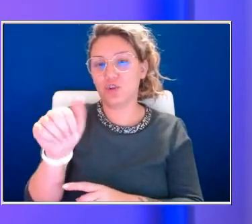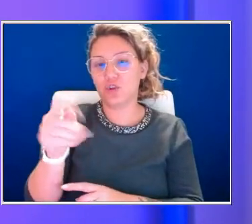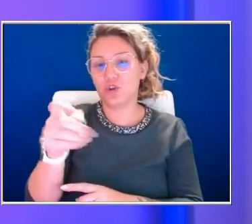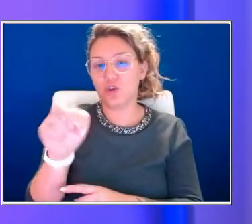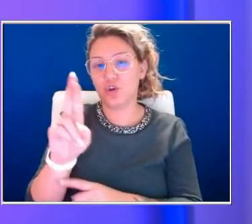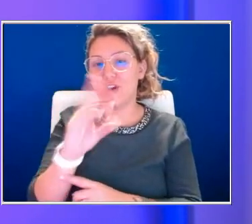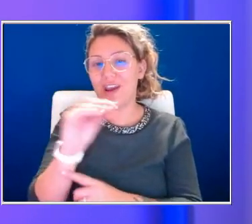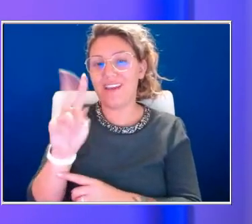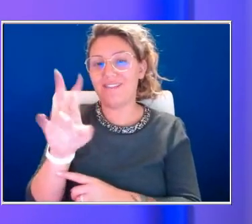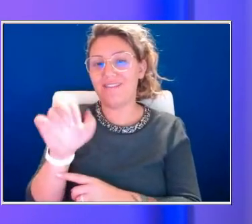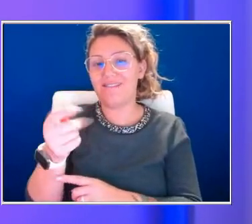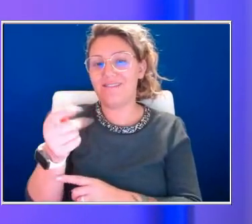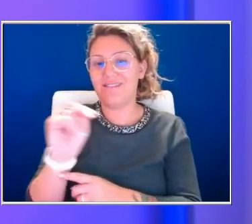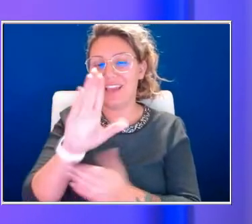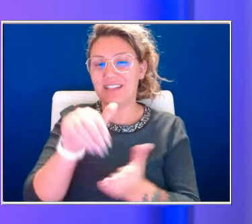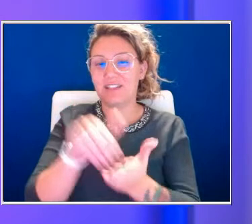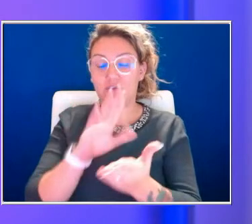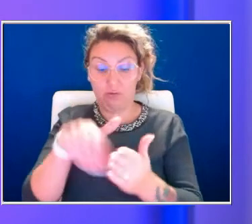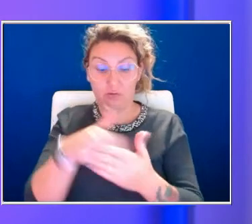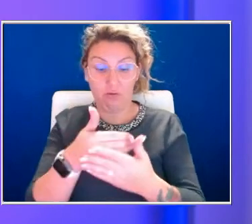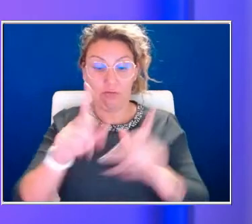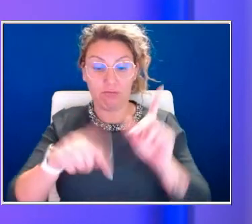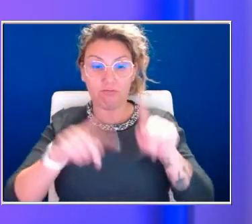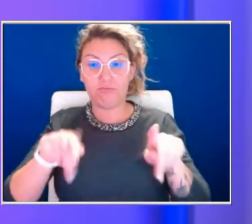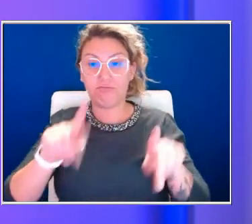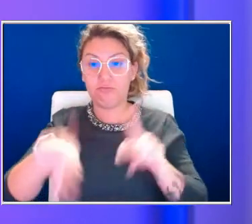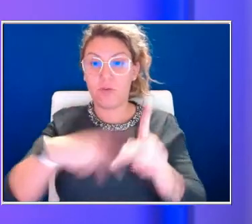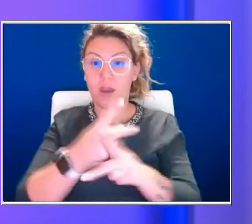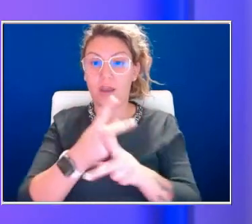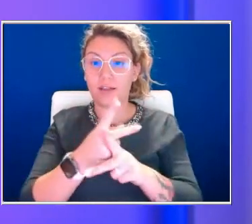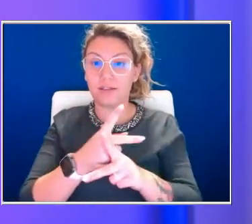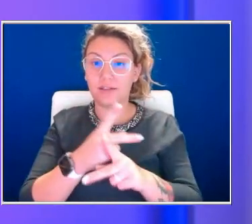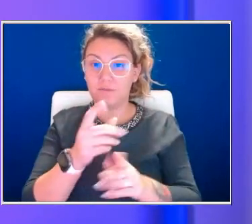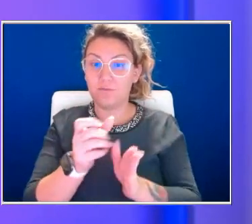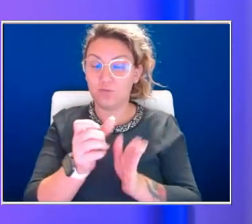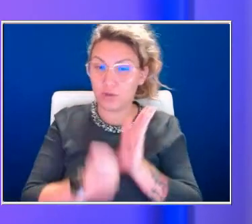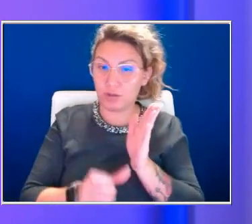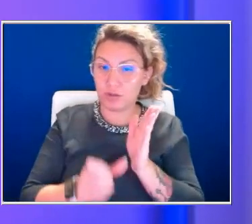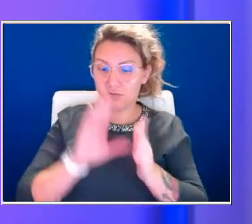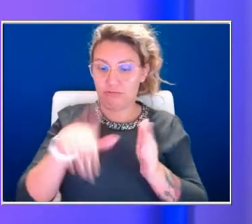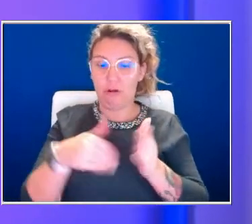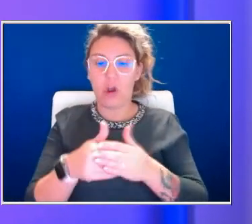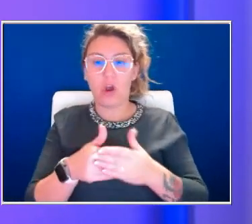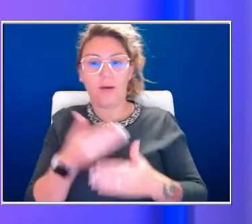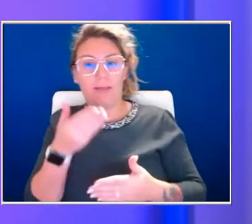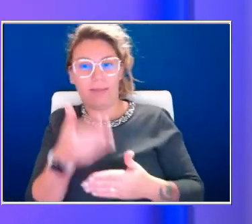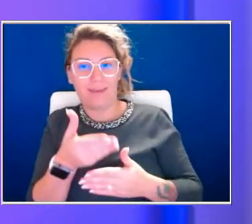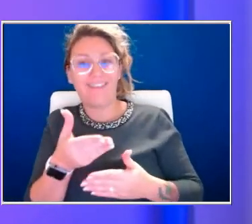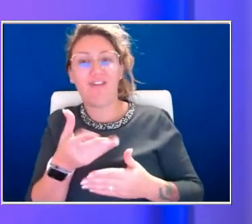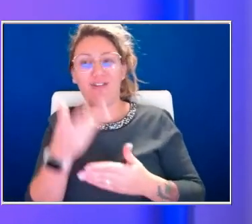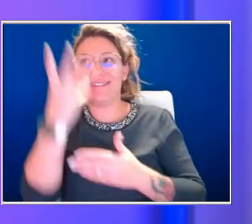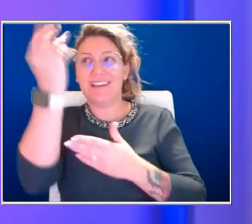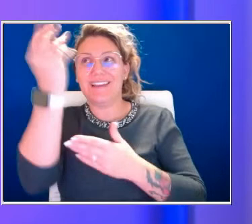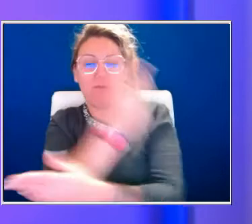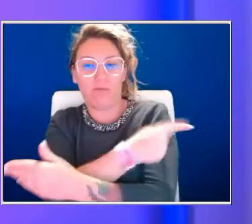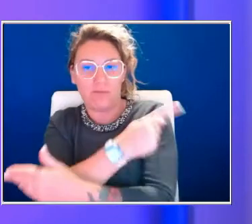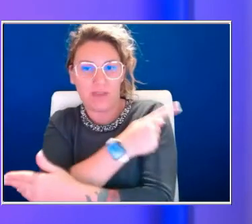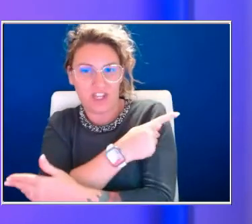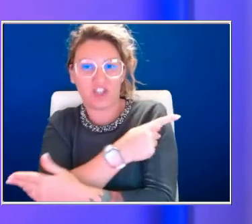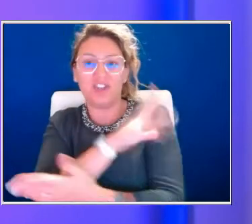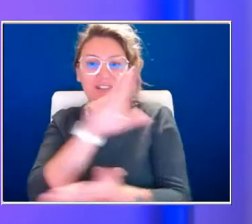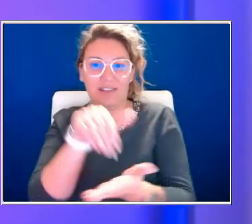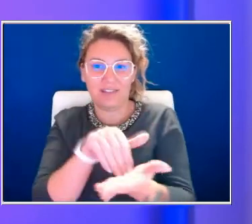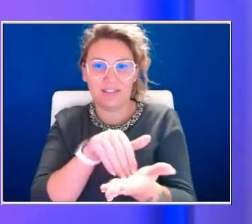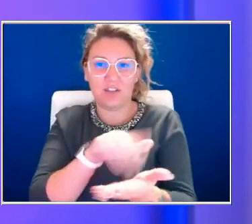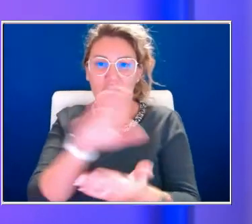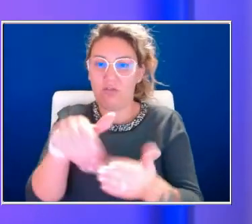different procedures, we're able to do them all as outpatient at the Vein Center. So all the different procedures that